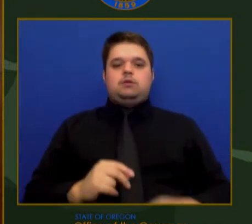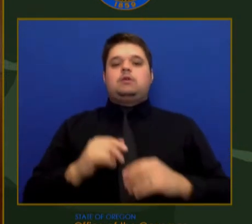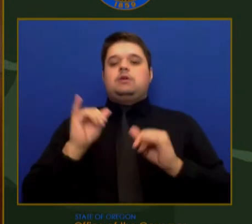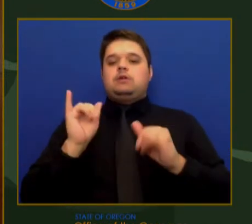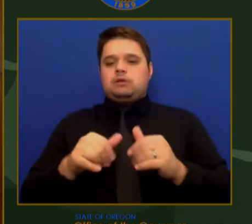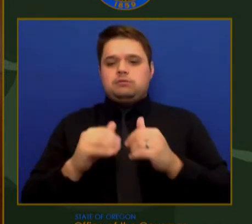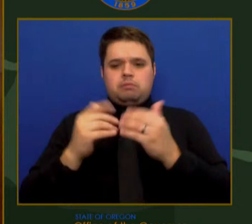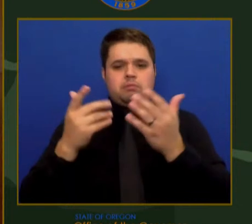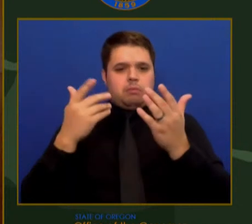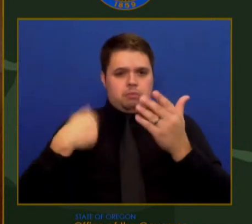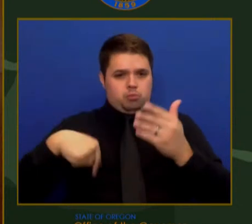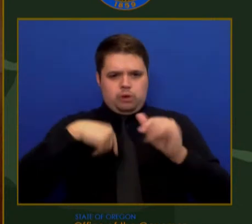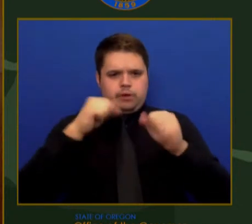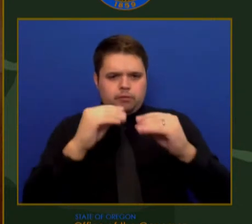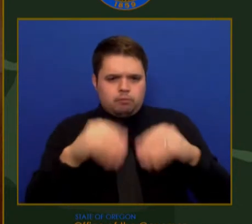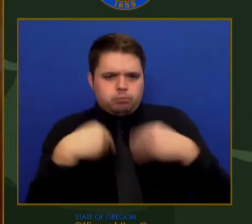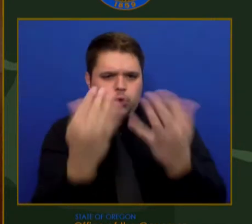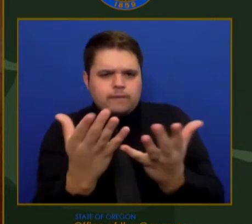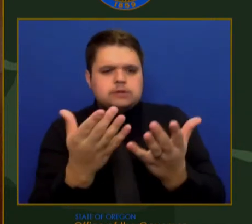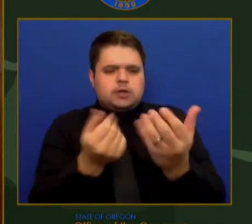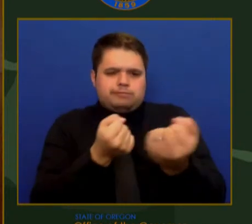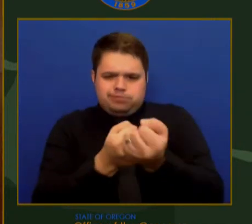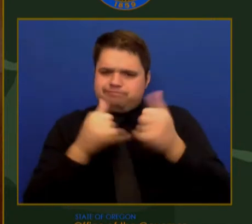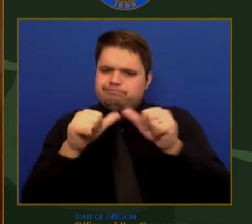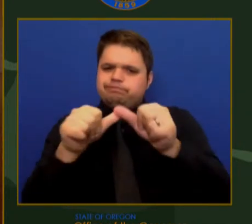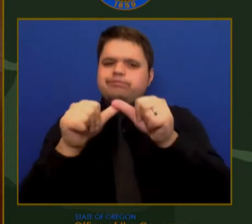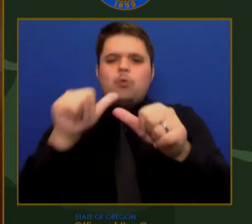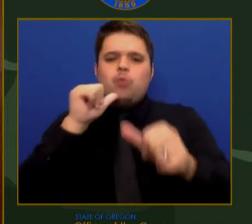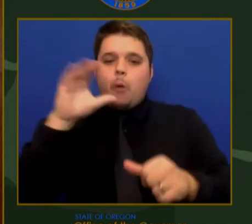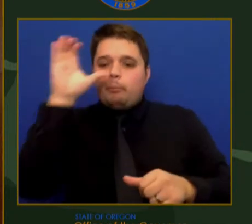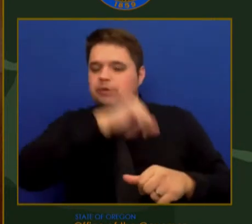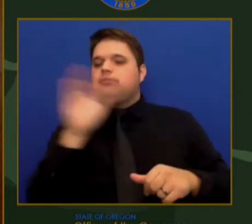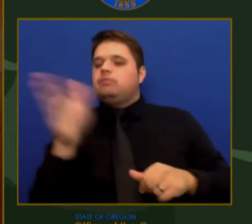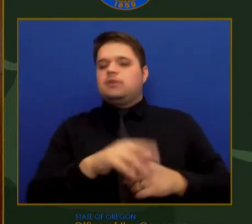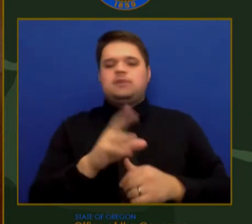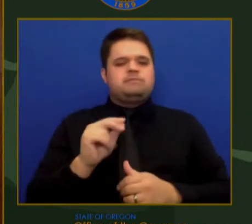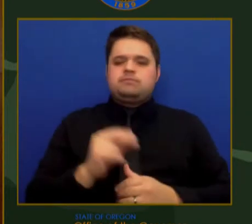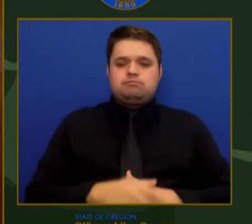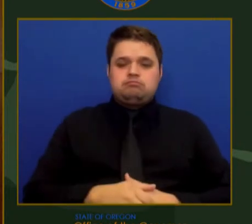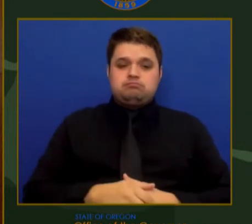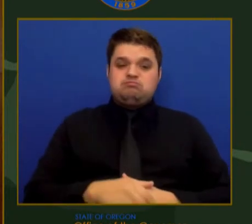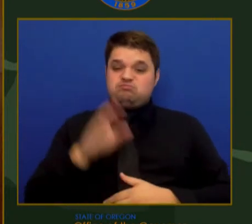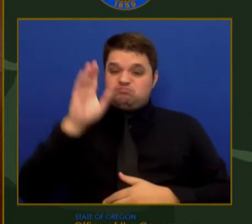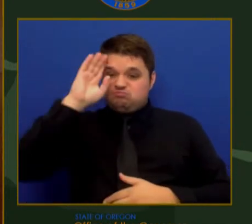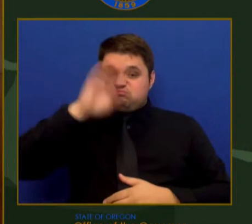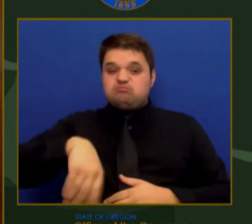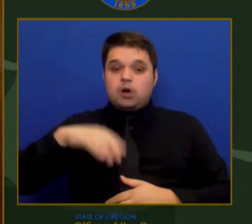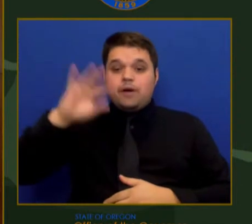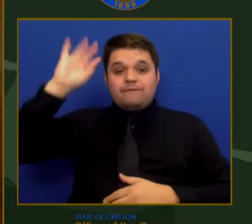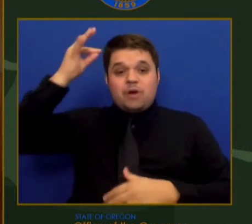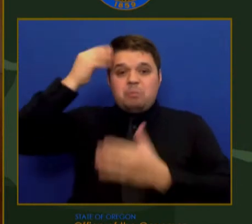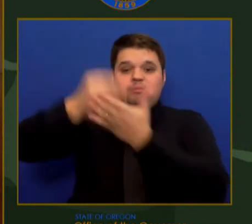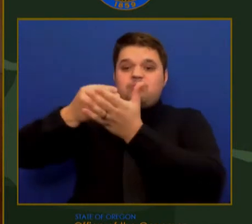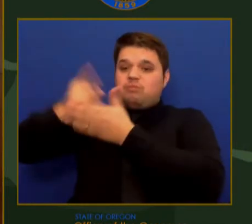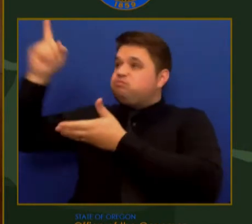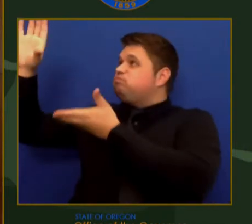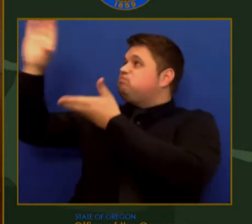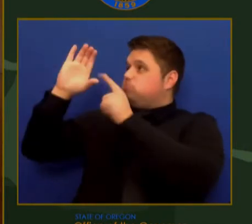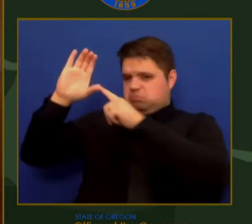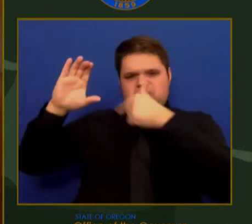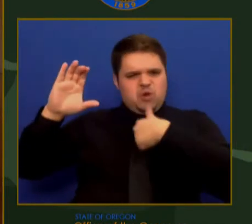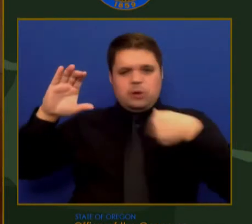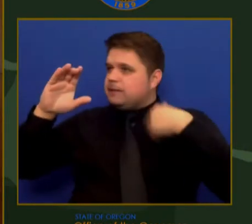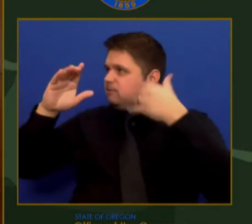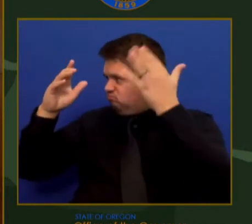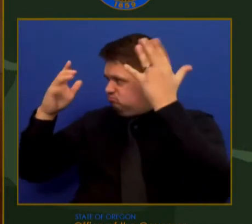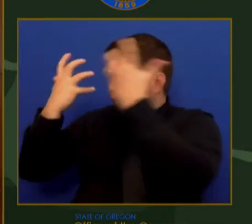will also continue to advocate for additional federal investments in our youngest so that we can ensure that